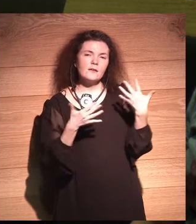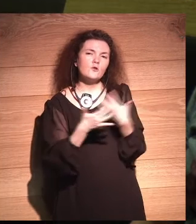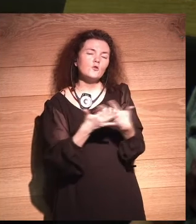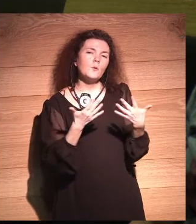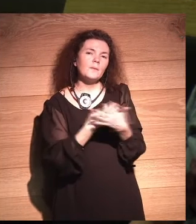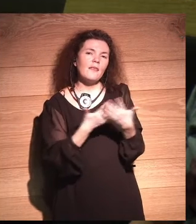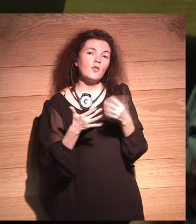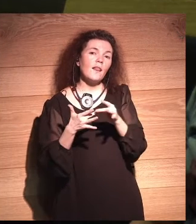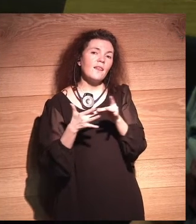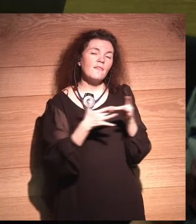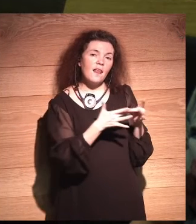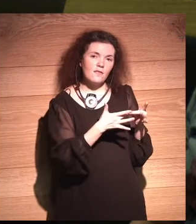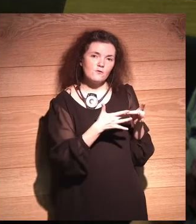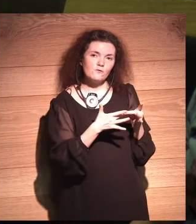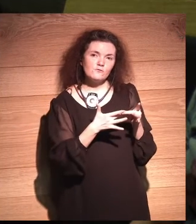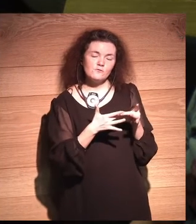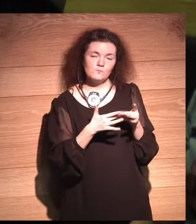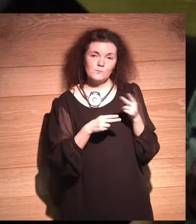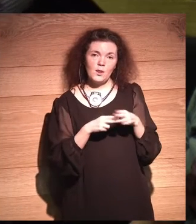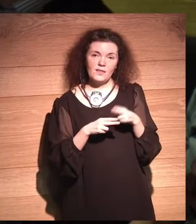of those.